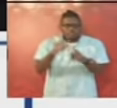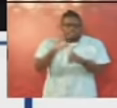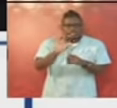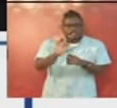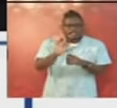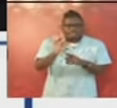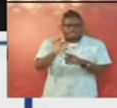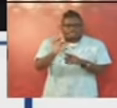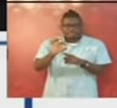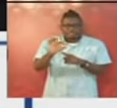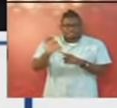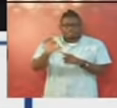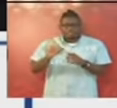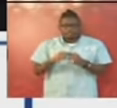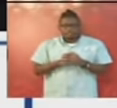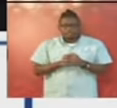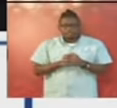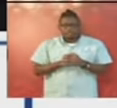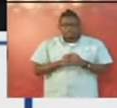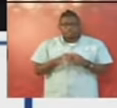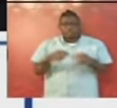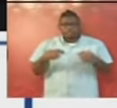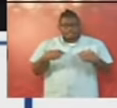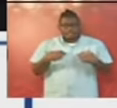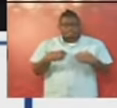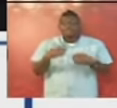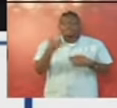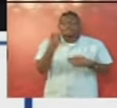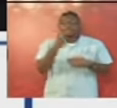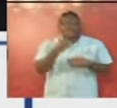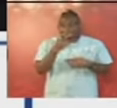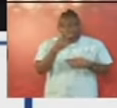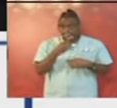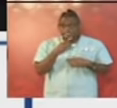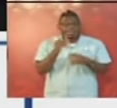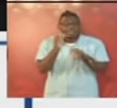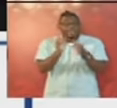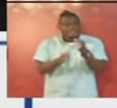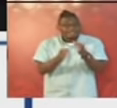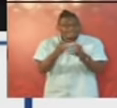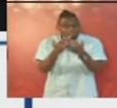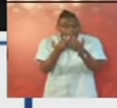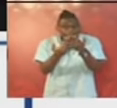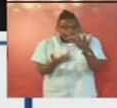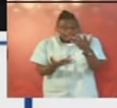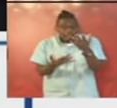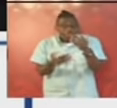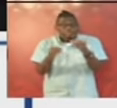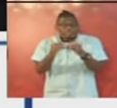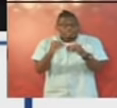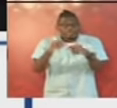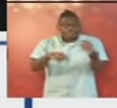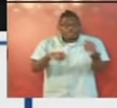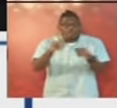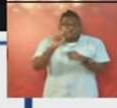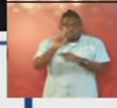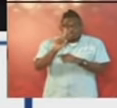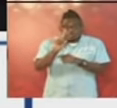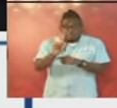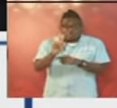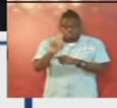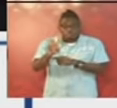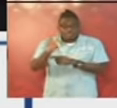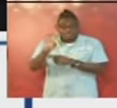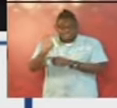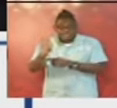with diabetes if you have a fasting blood sugar level that exceeds 126, and if you do a